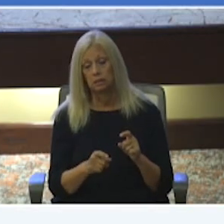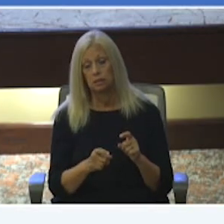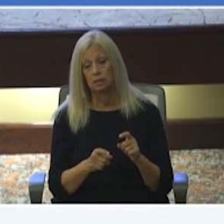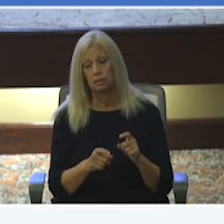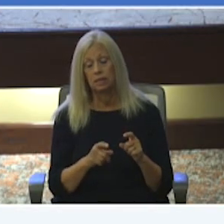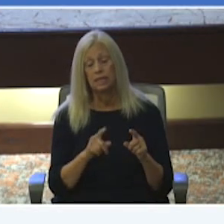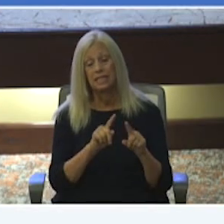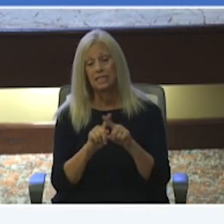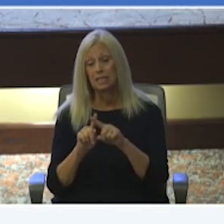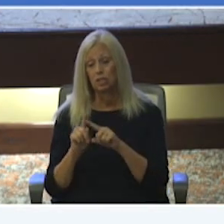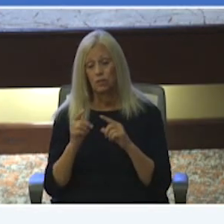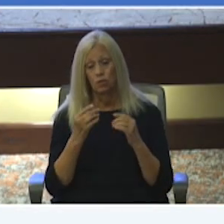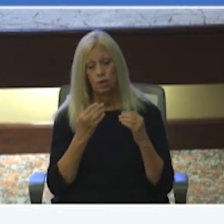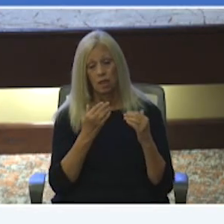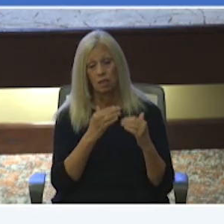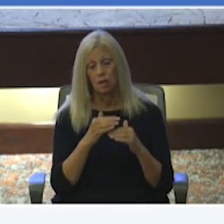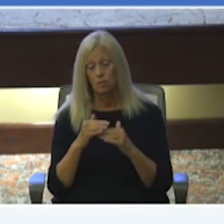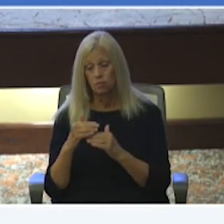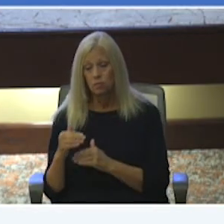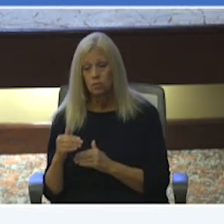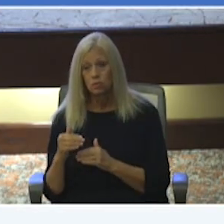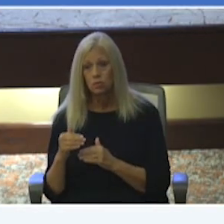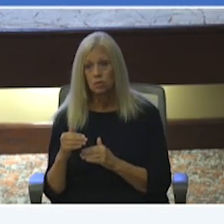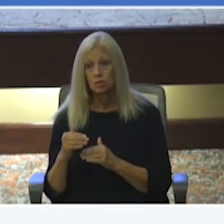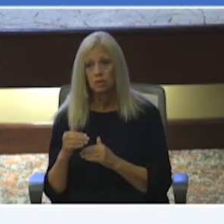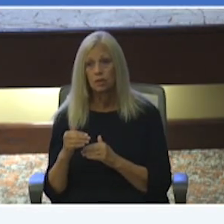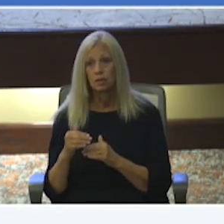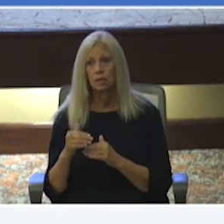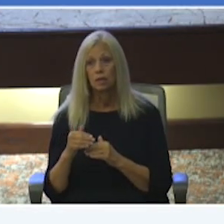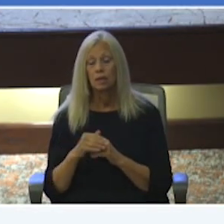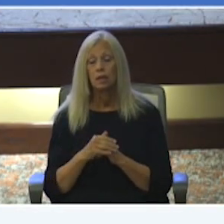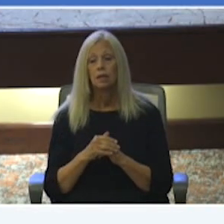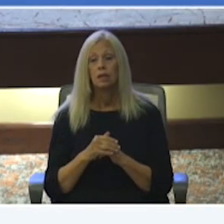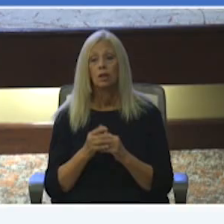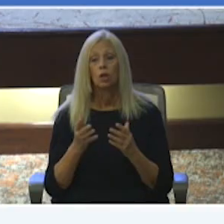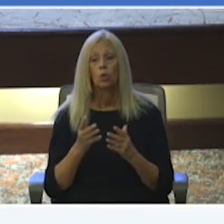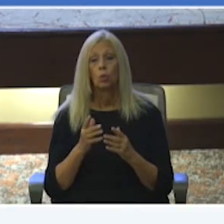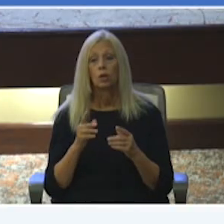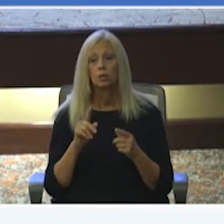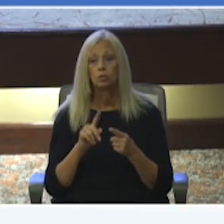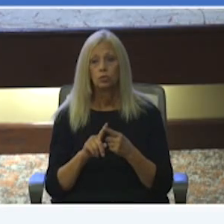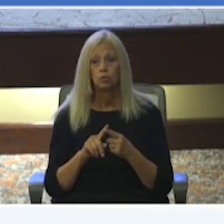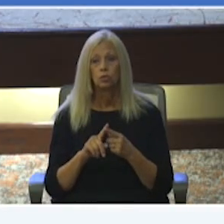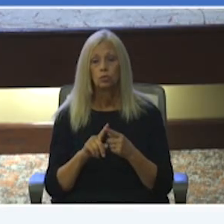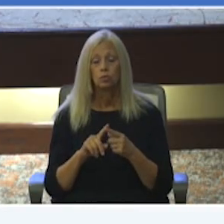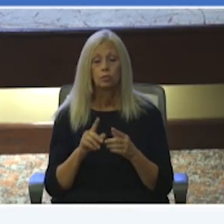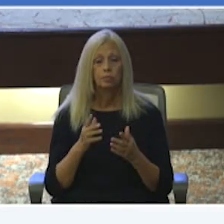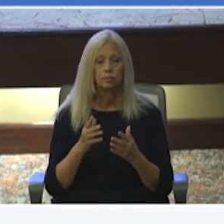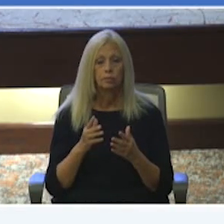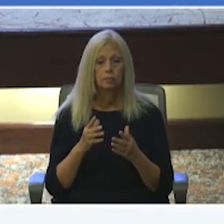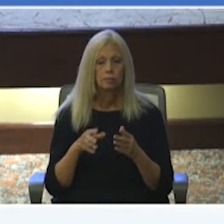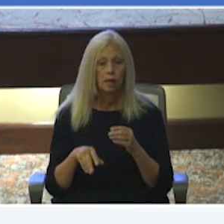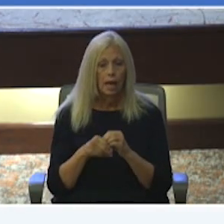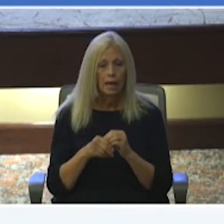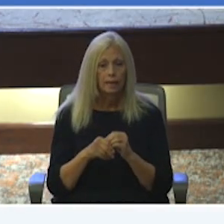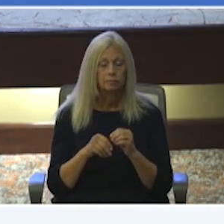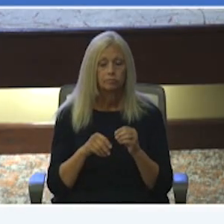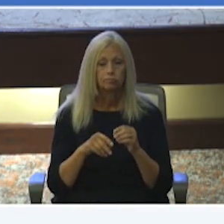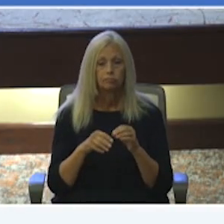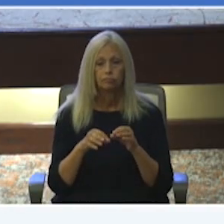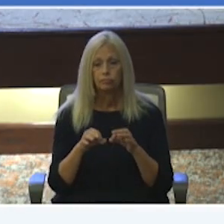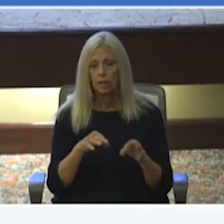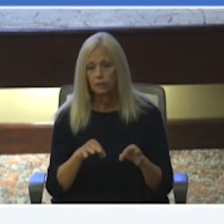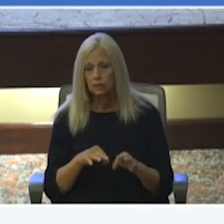at different levels. But none of that is codified right now. So we wanted to codify all that, have definitions of all the different types, and